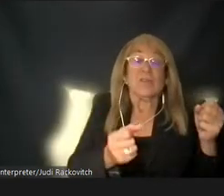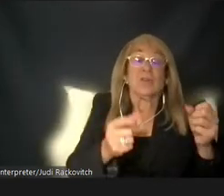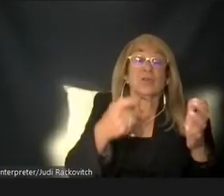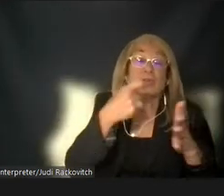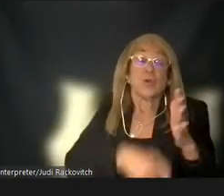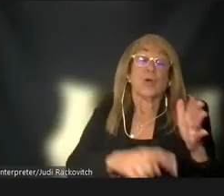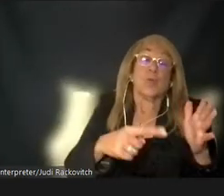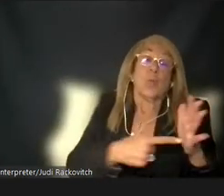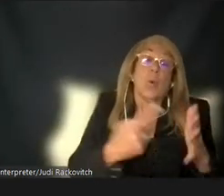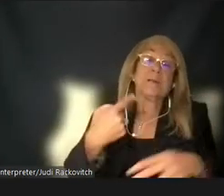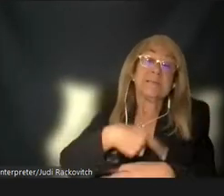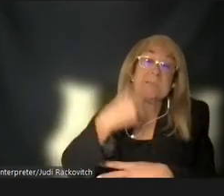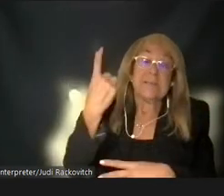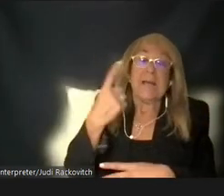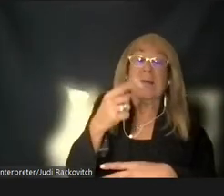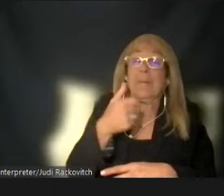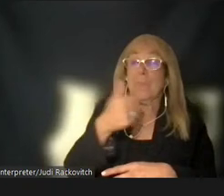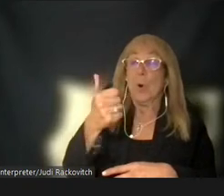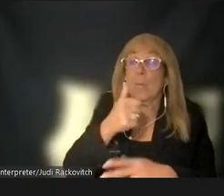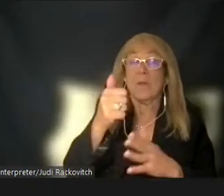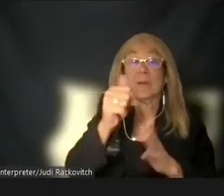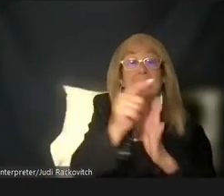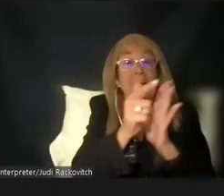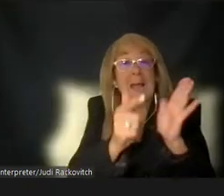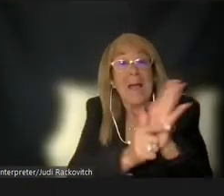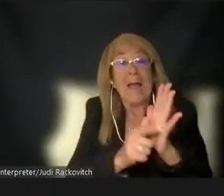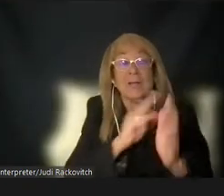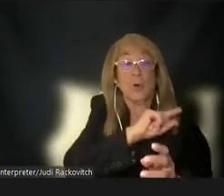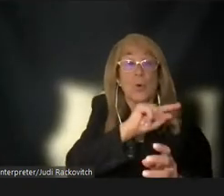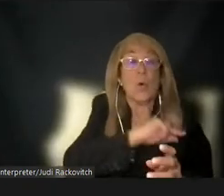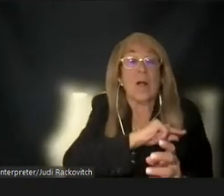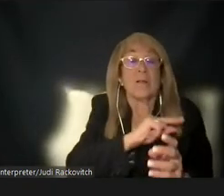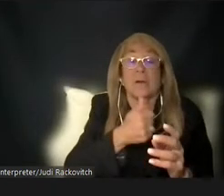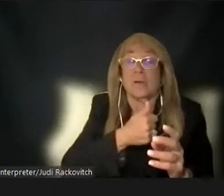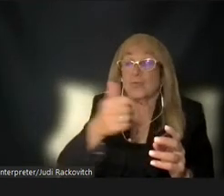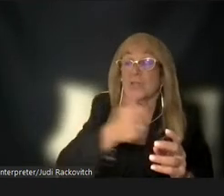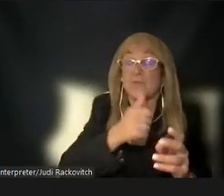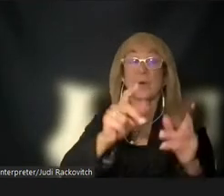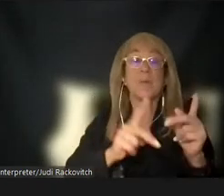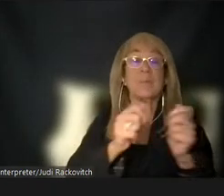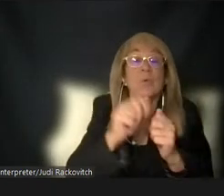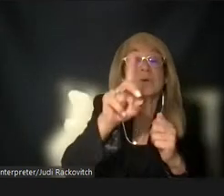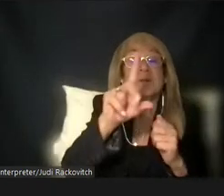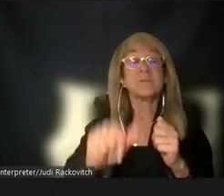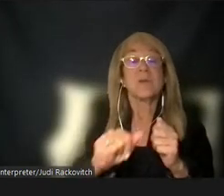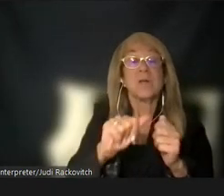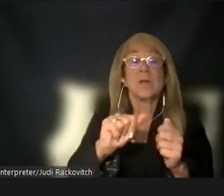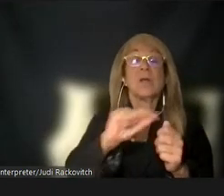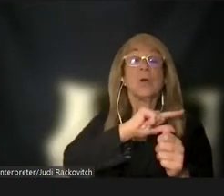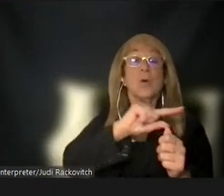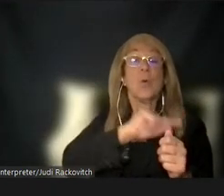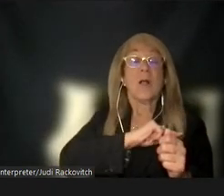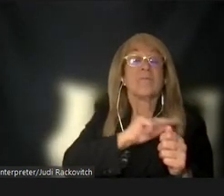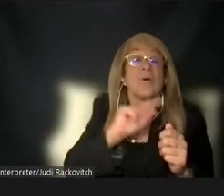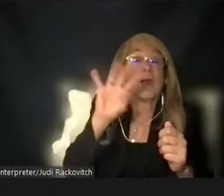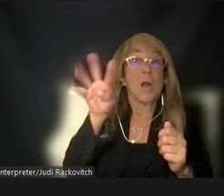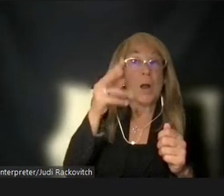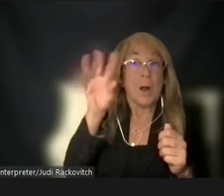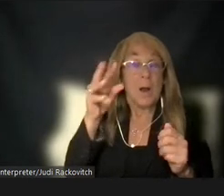Reform and Traffic Mobility Act for qualifying vehicles transporting persons with disabilities, qualifying authorized emergency vehicles.